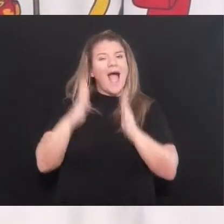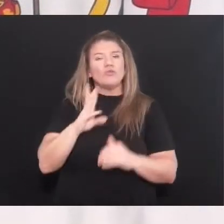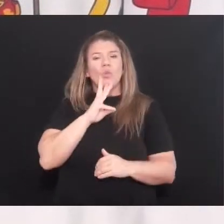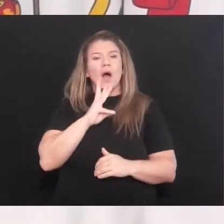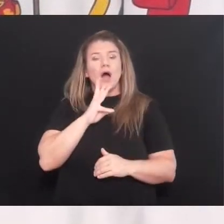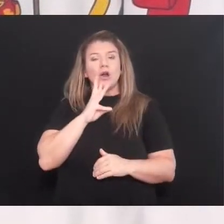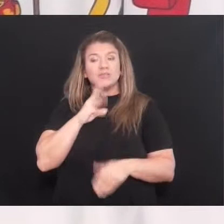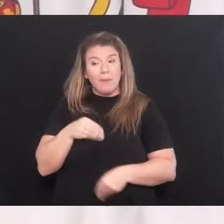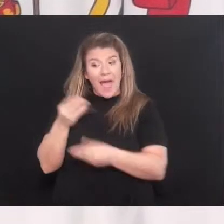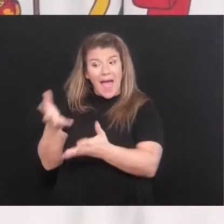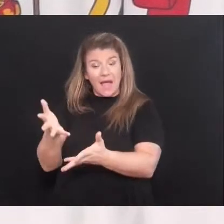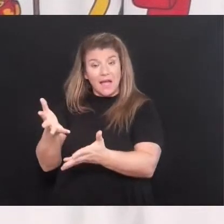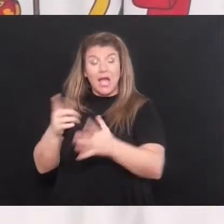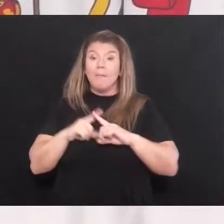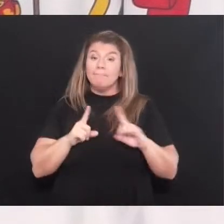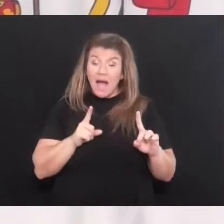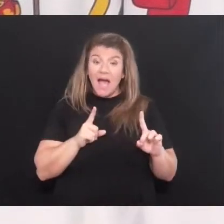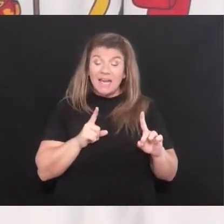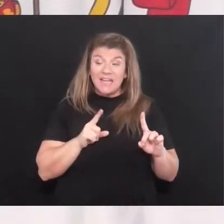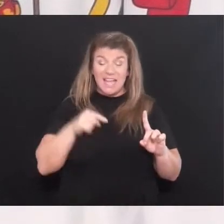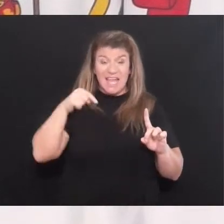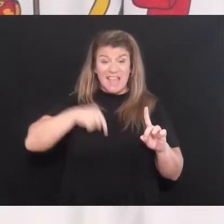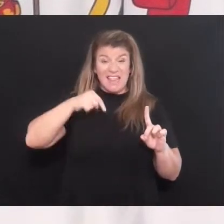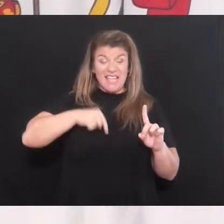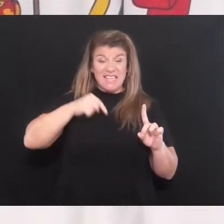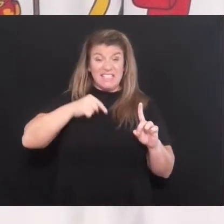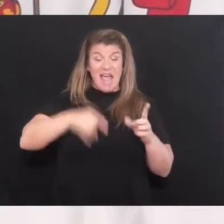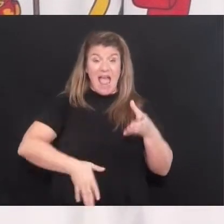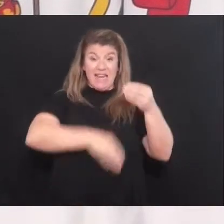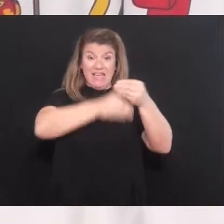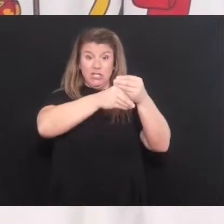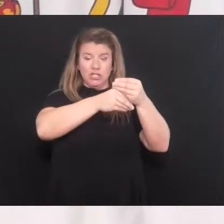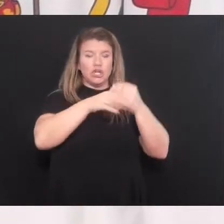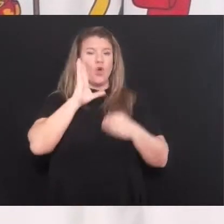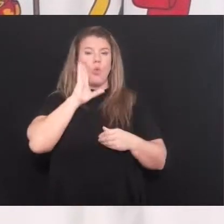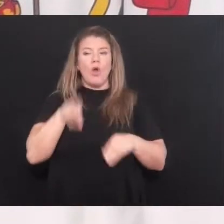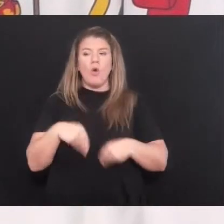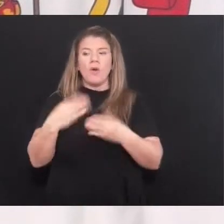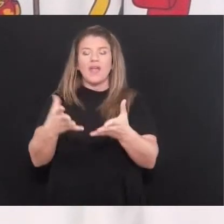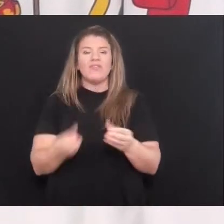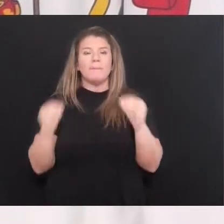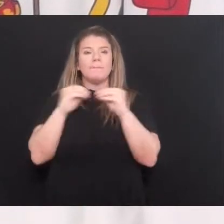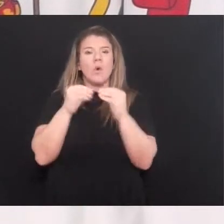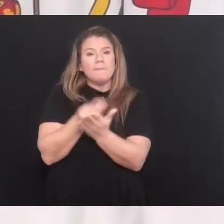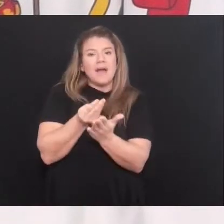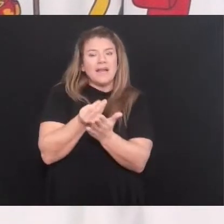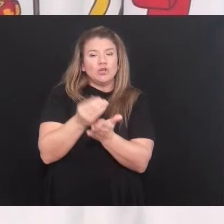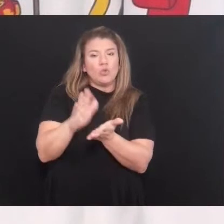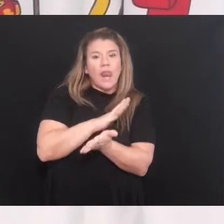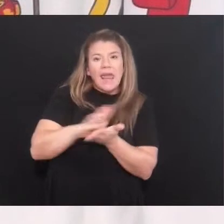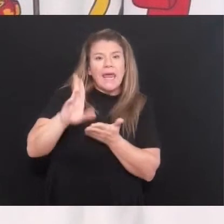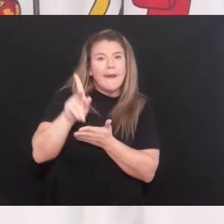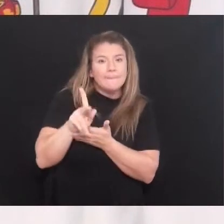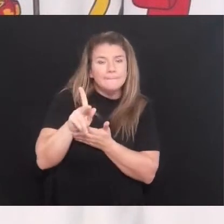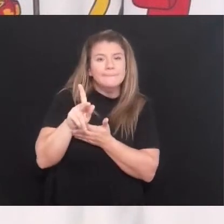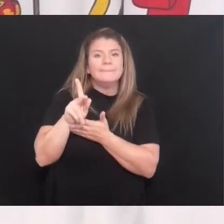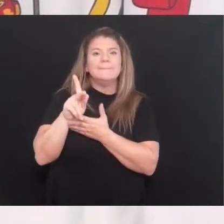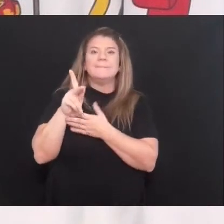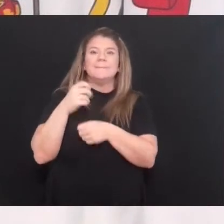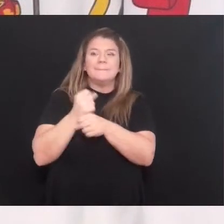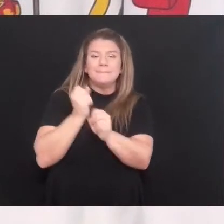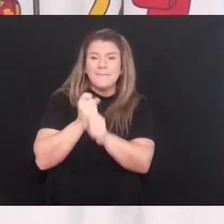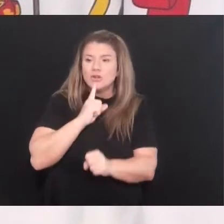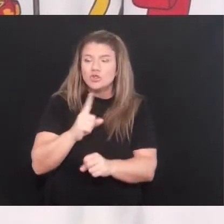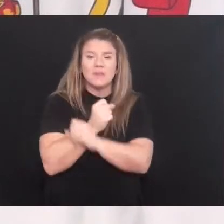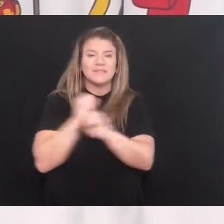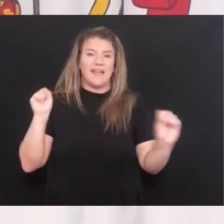supply, but, this listing will further fund the cleanup and ensure the